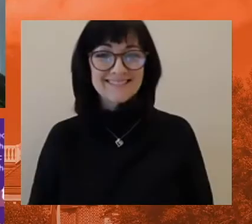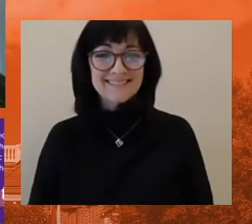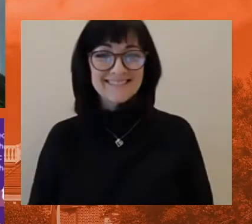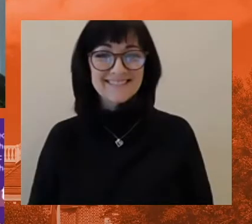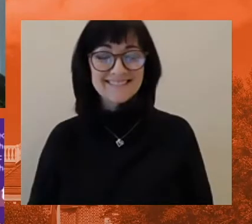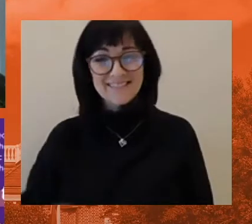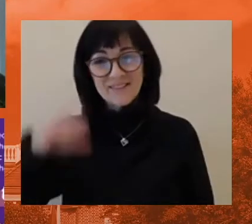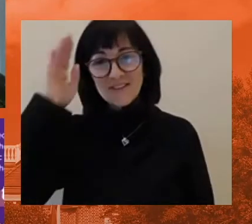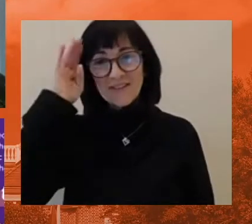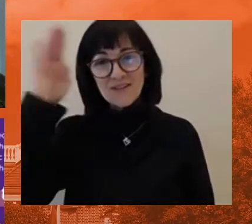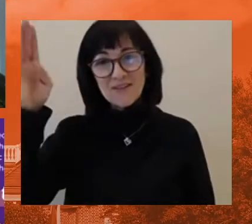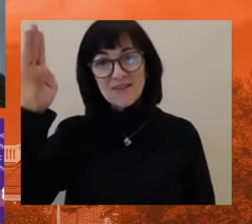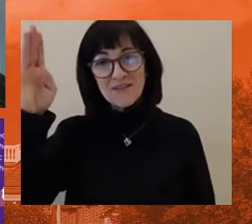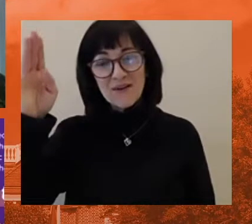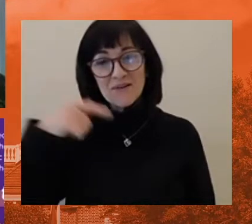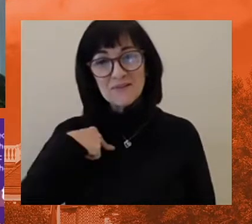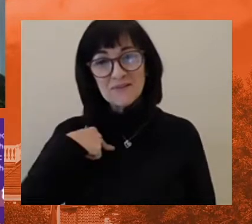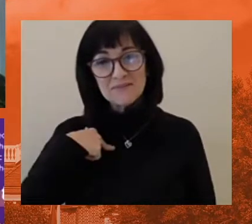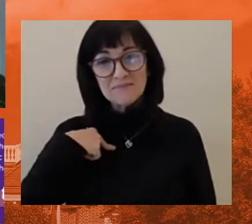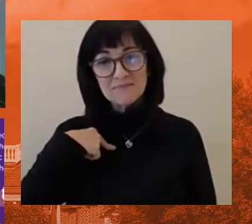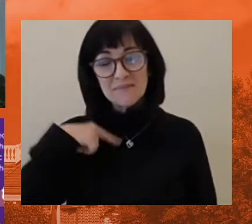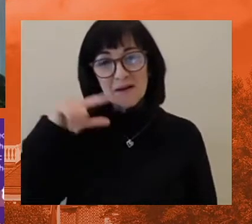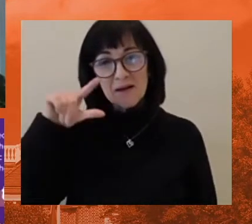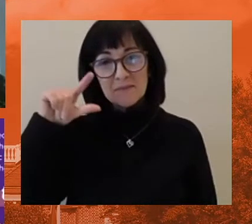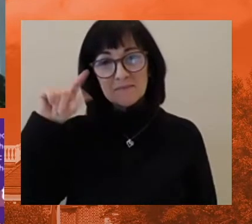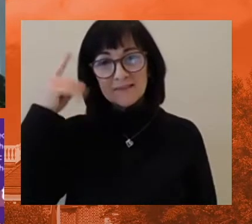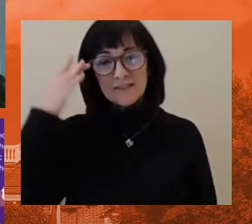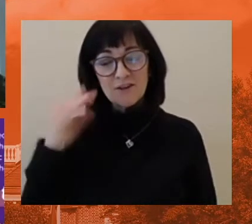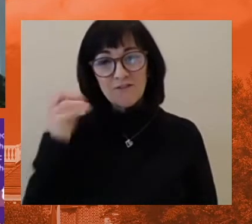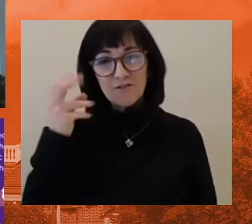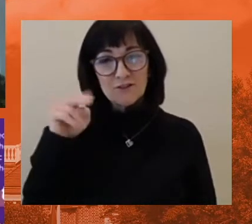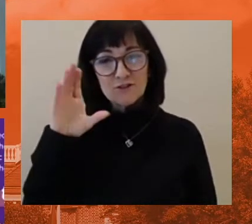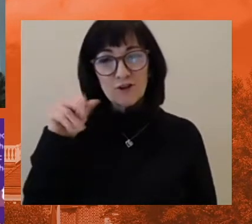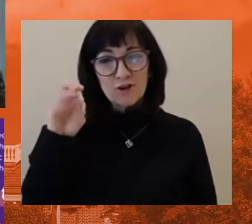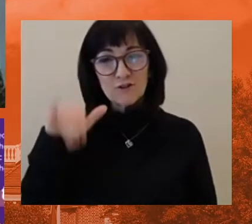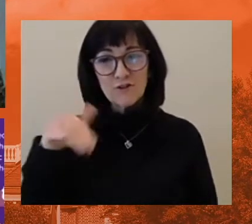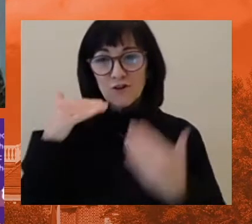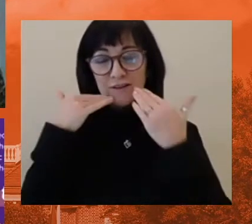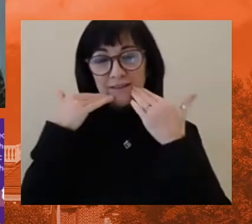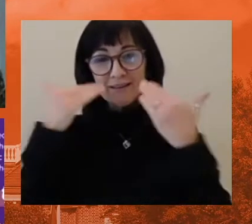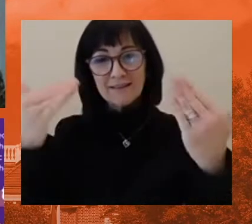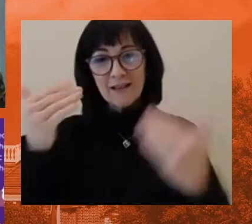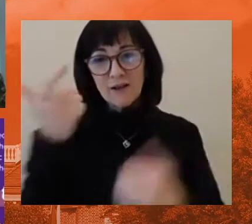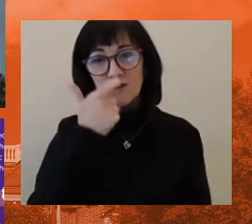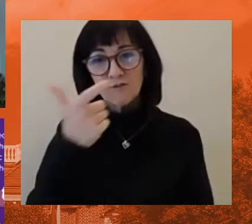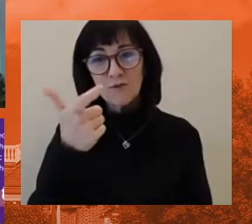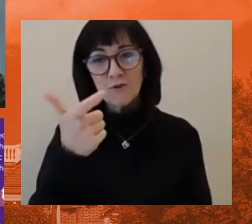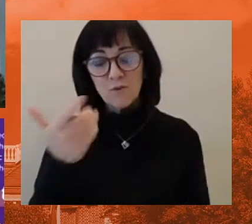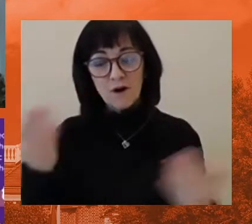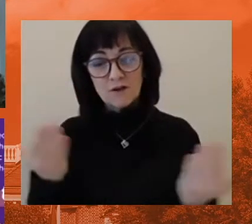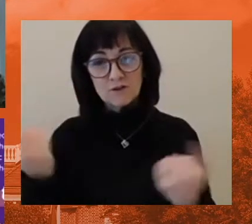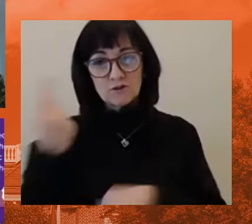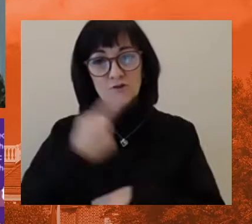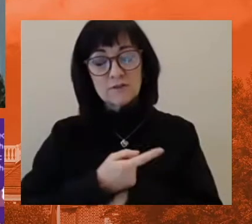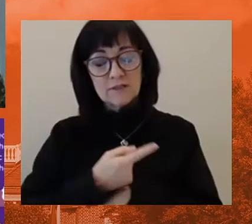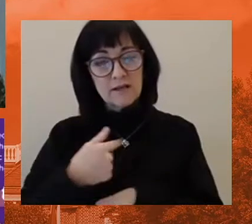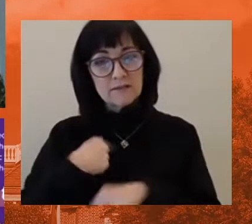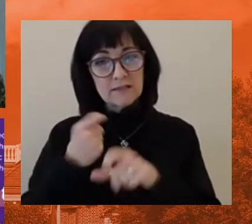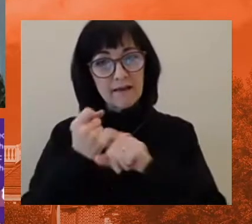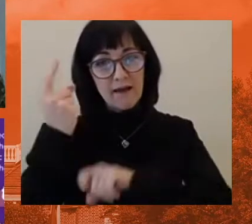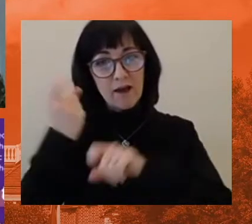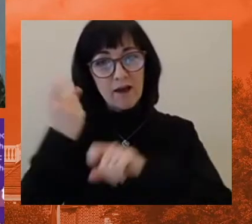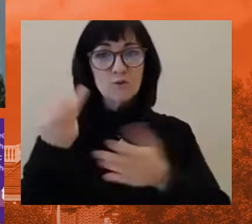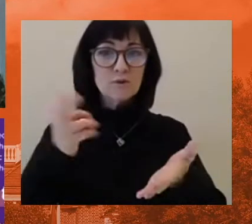Hello, everyone. I'm Governor John Carney. Thank you for joining us on this signing of our annual proclamation